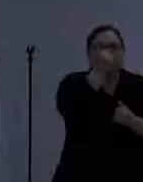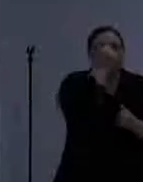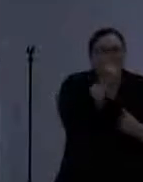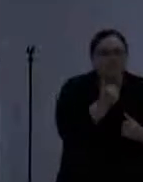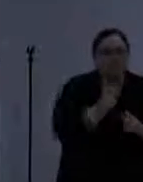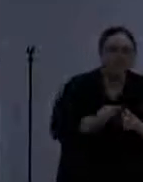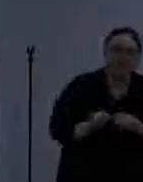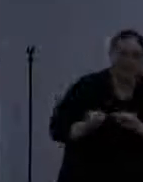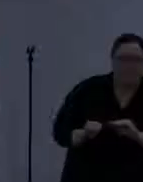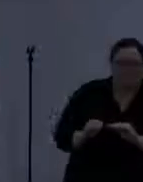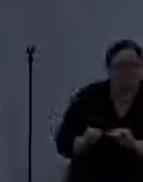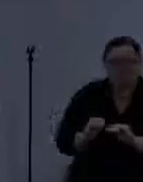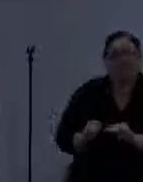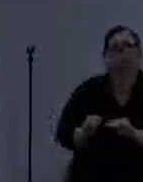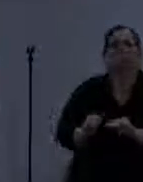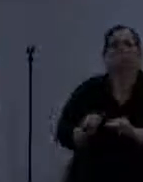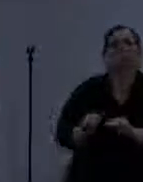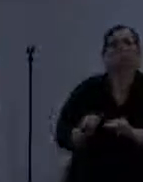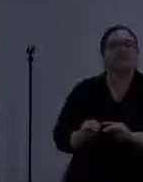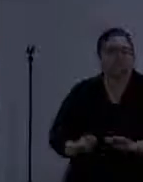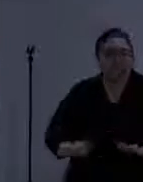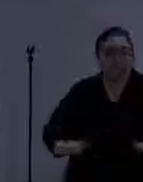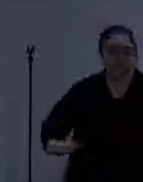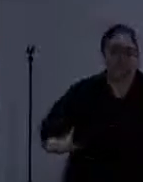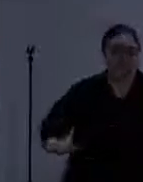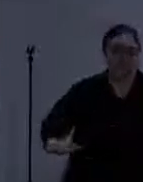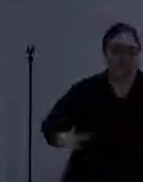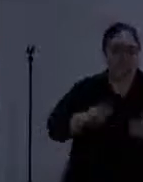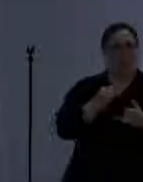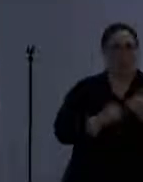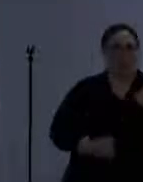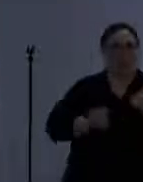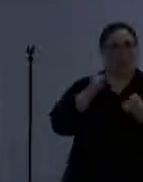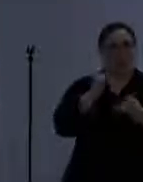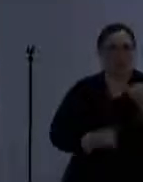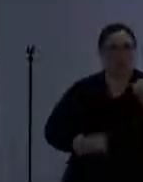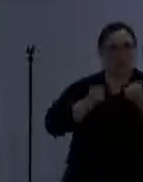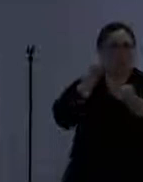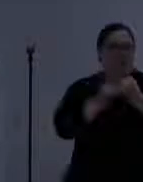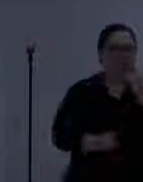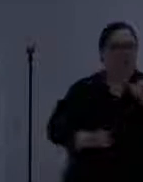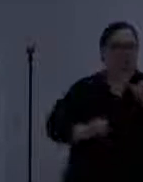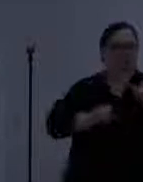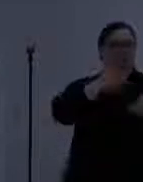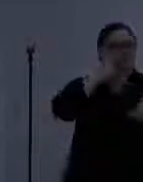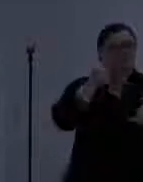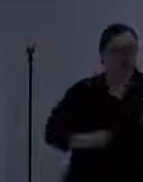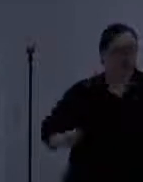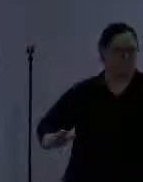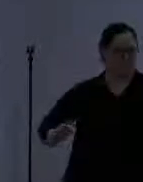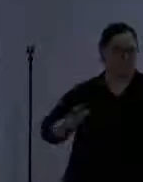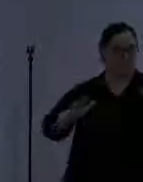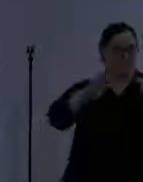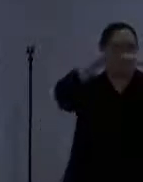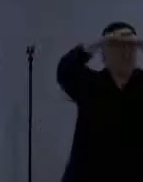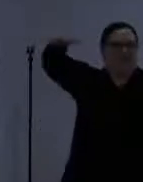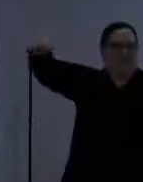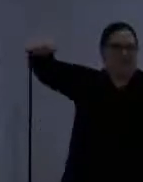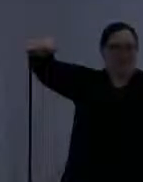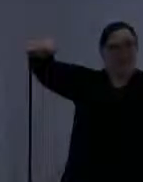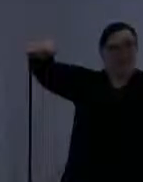compliance support, and then essentially the more serious the level of harm and the